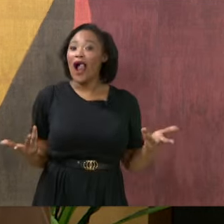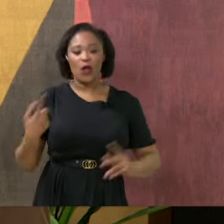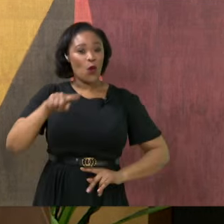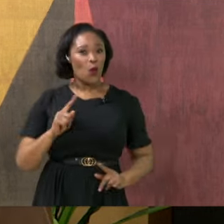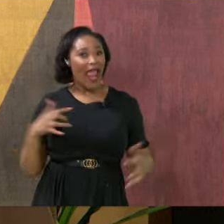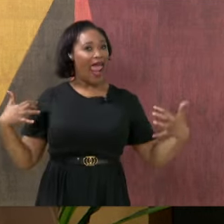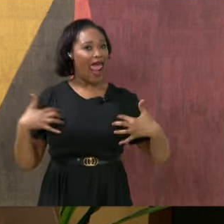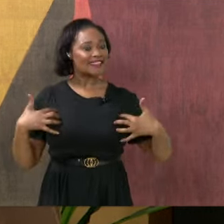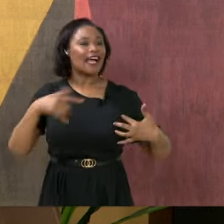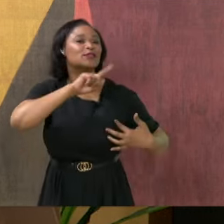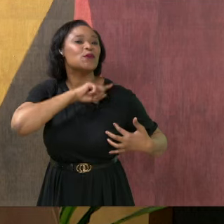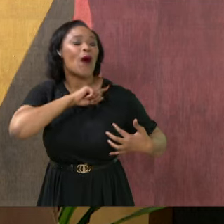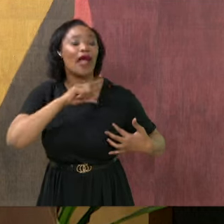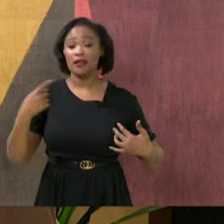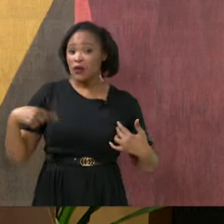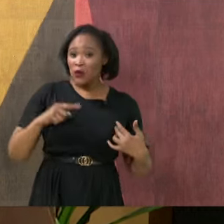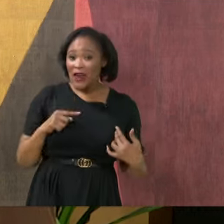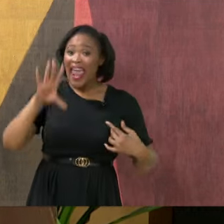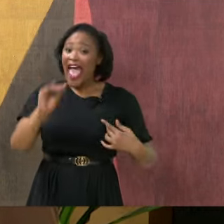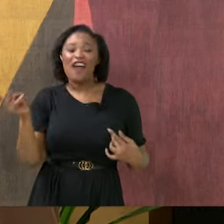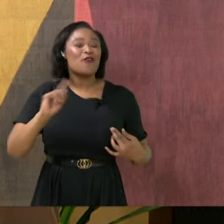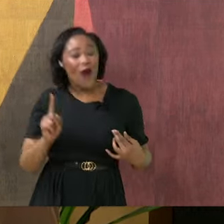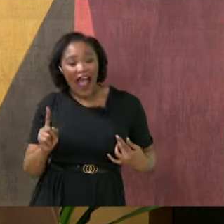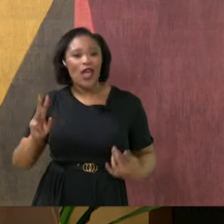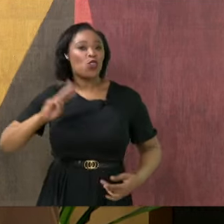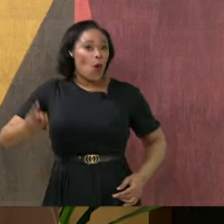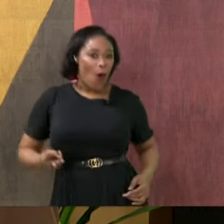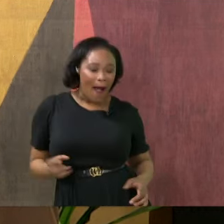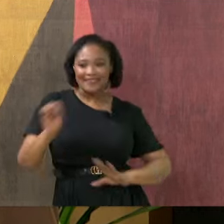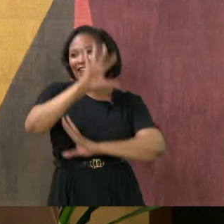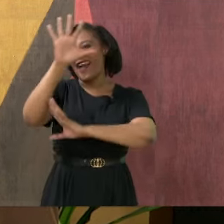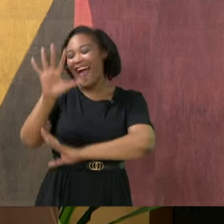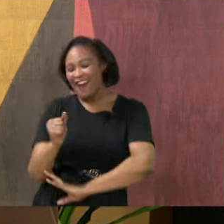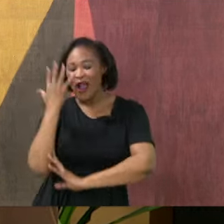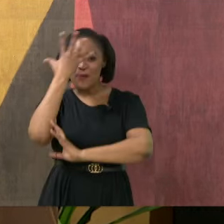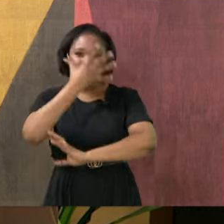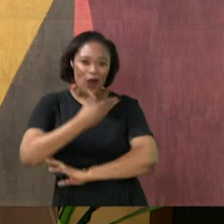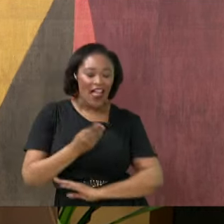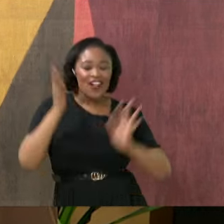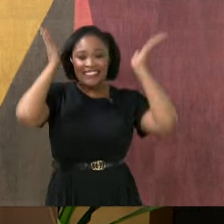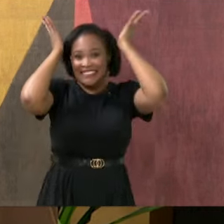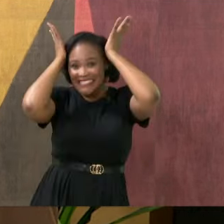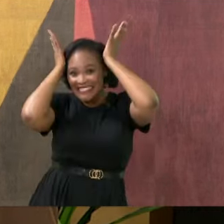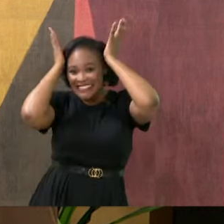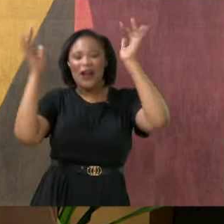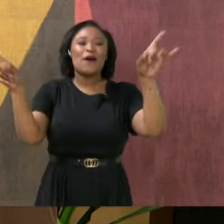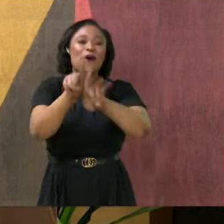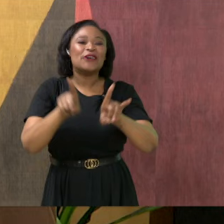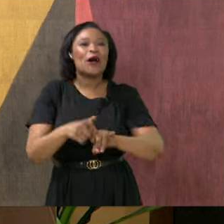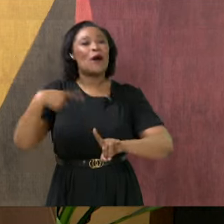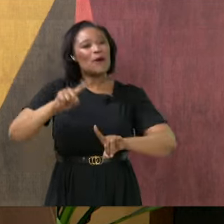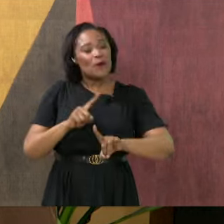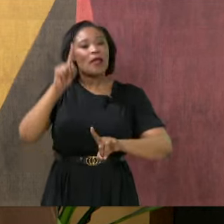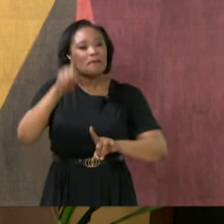We are so excited just considering the fact that we have Miss South Africa in the building. And of course, we got to touch on that in